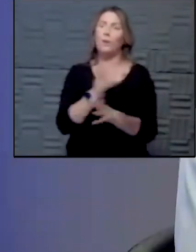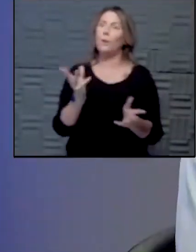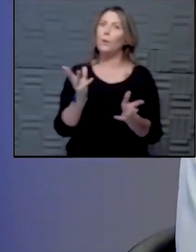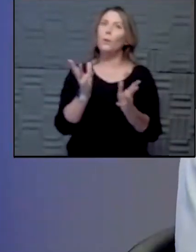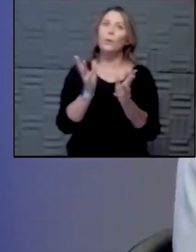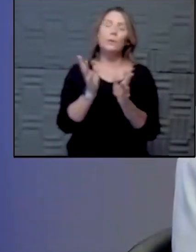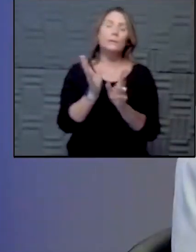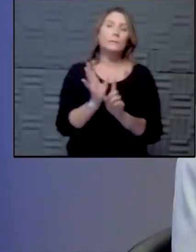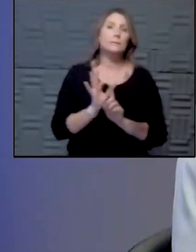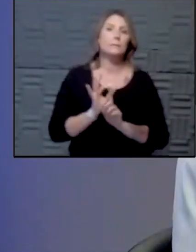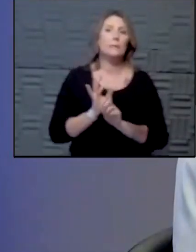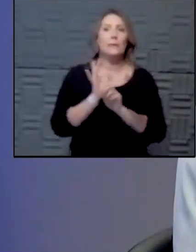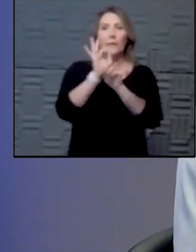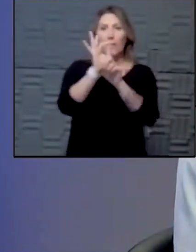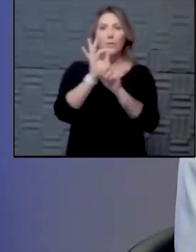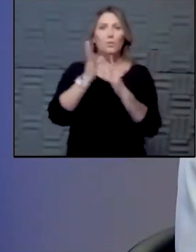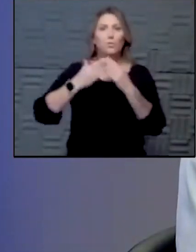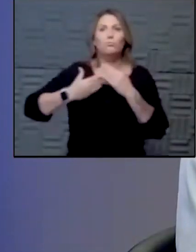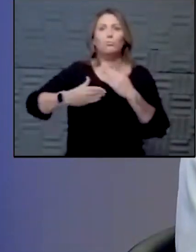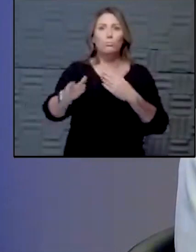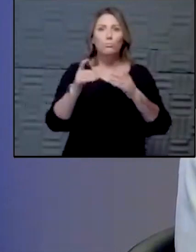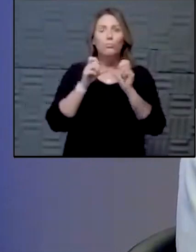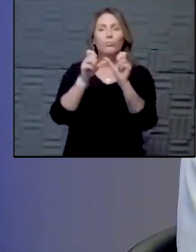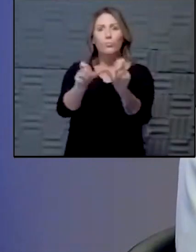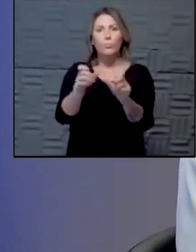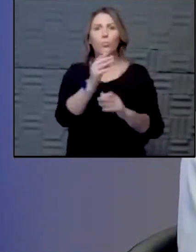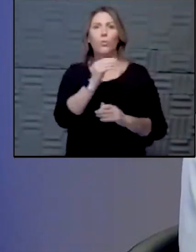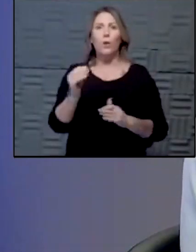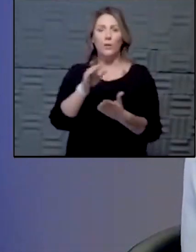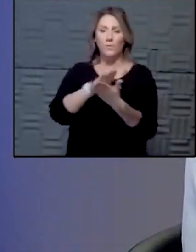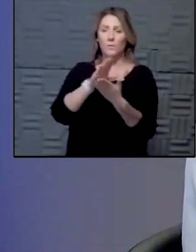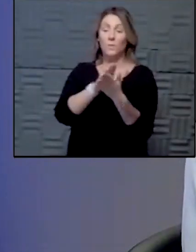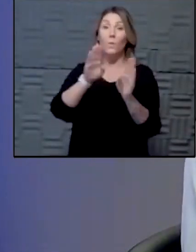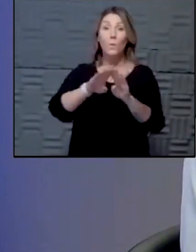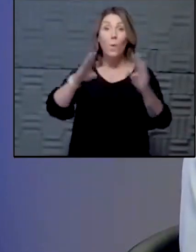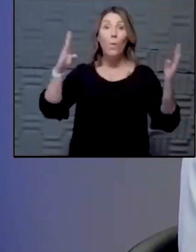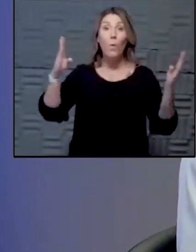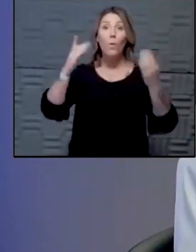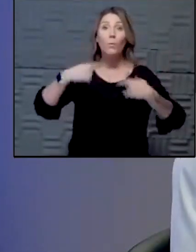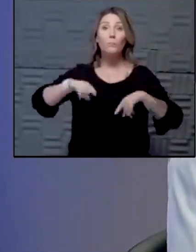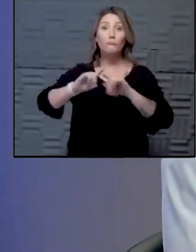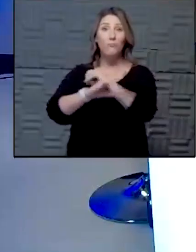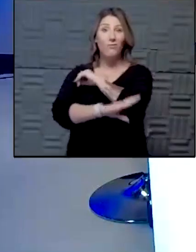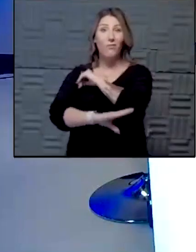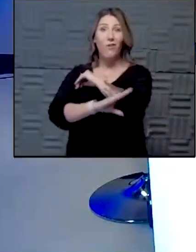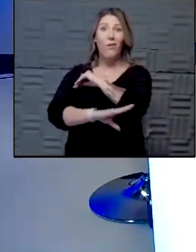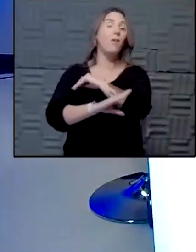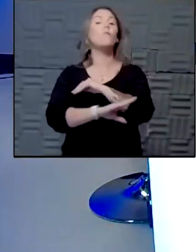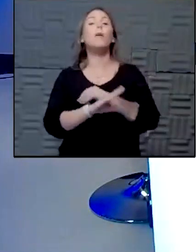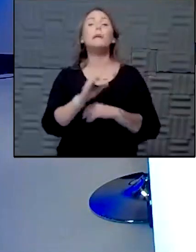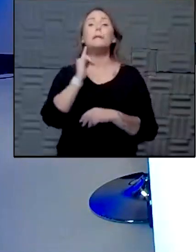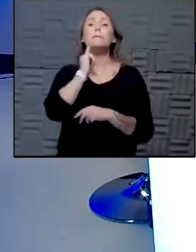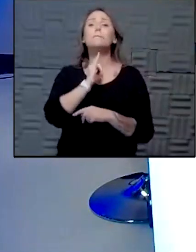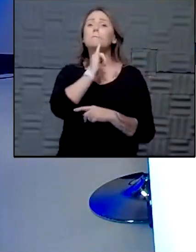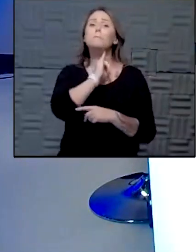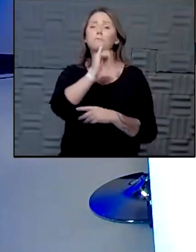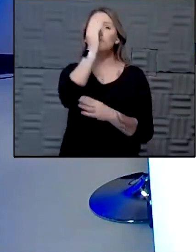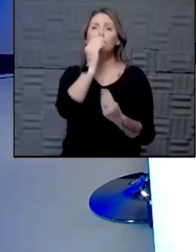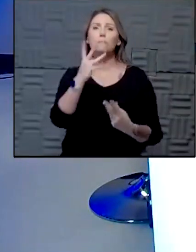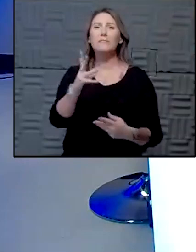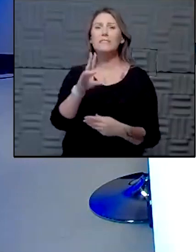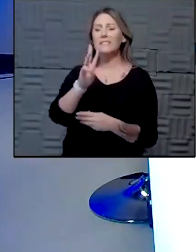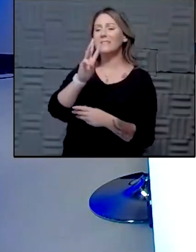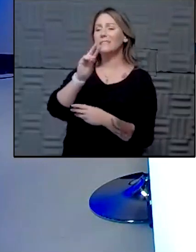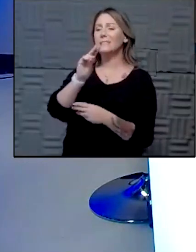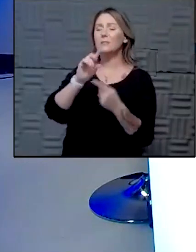especially as we can hopefully move forward and keep schools open in the coming fall. The Israeli data says they've vaccinated 60 to